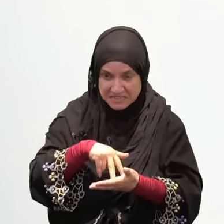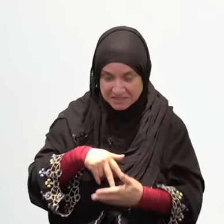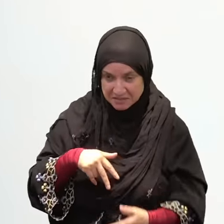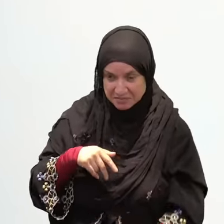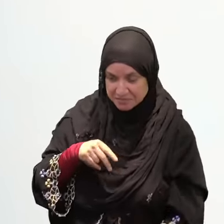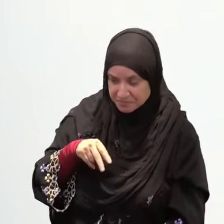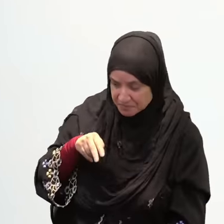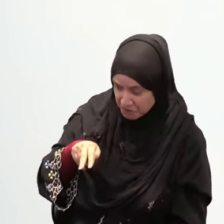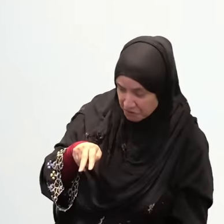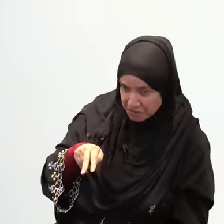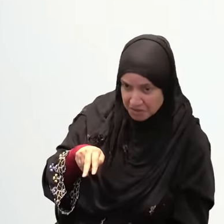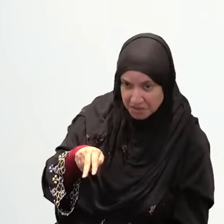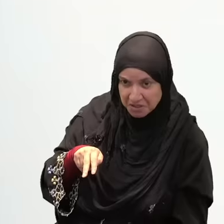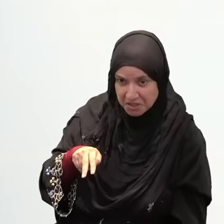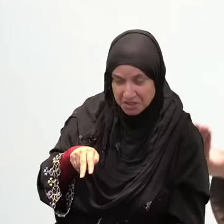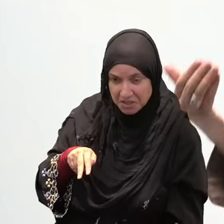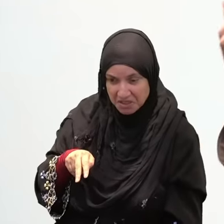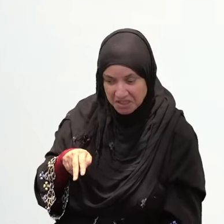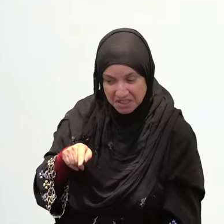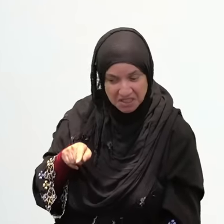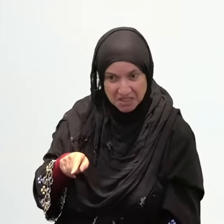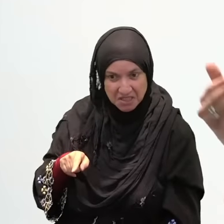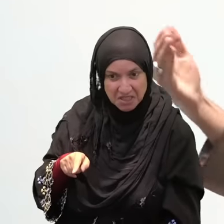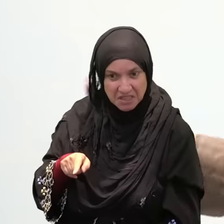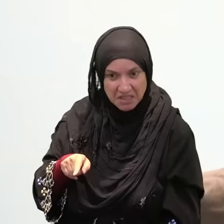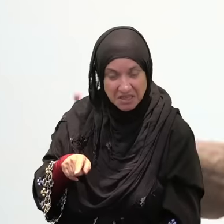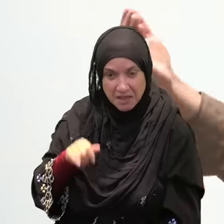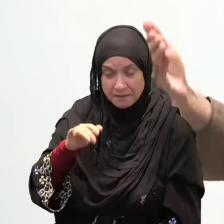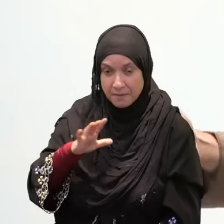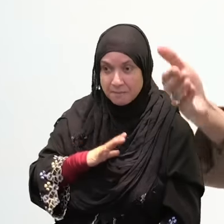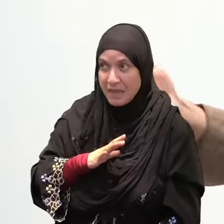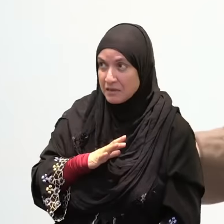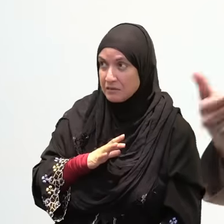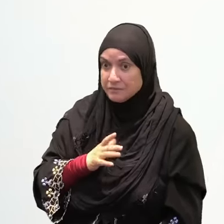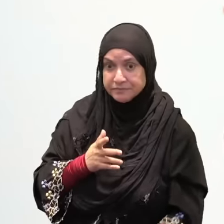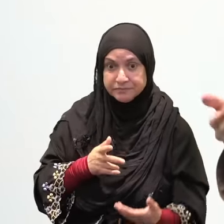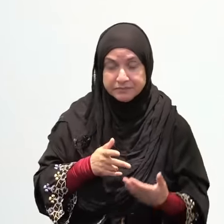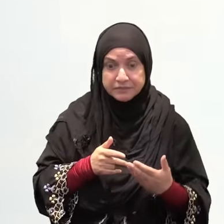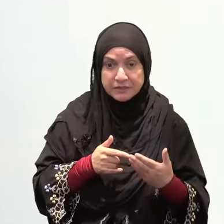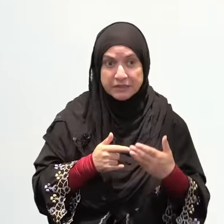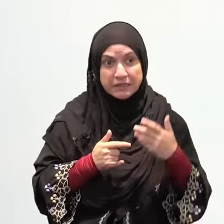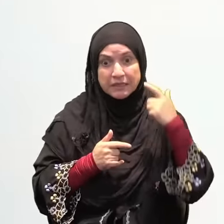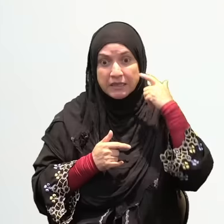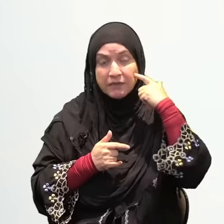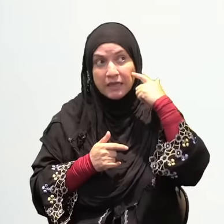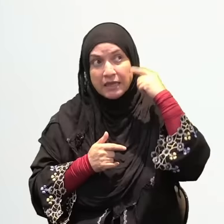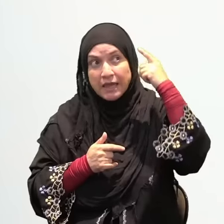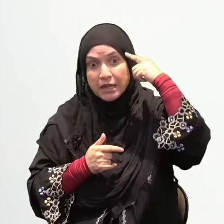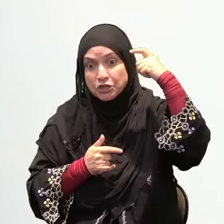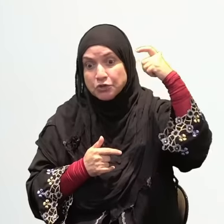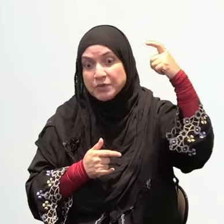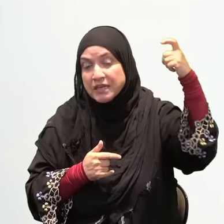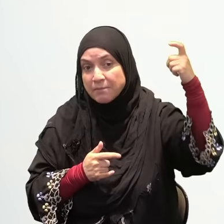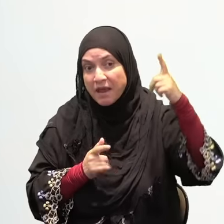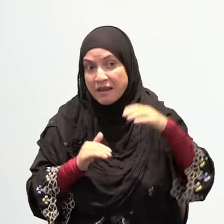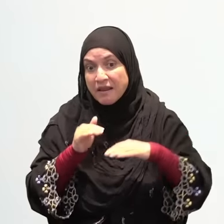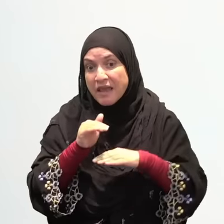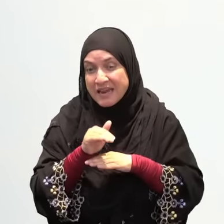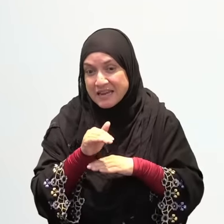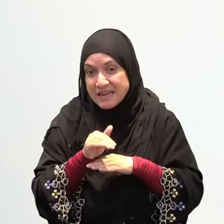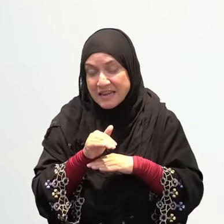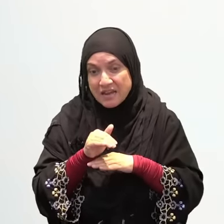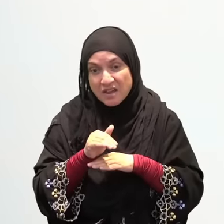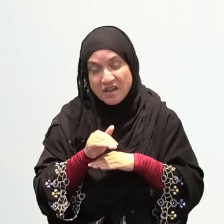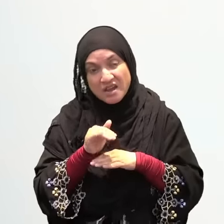sallallahu alayhi wa sallam comforting him, saying that tonight you're going to break your fast with I, Abu Bakr and Umar, with your companions who have preceded you. And